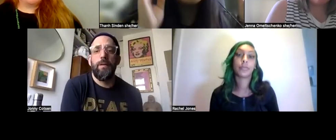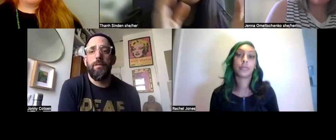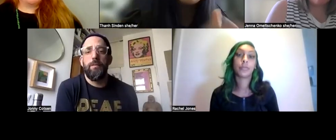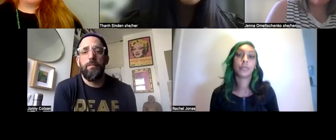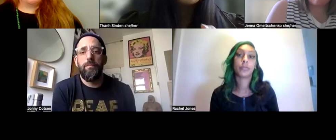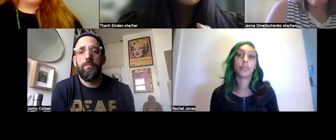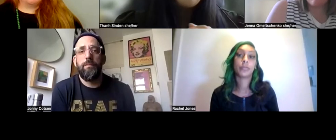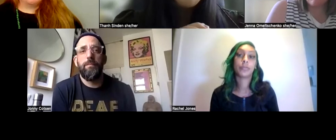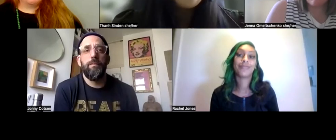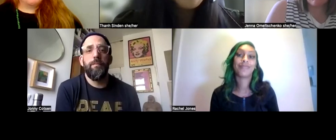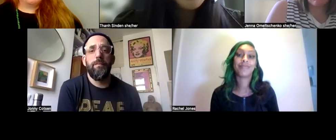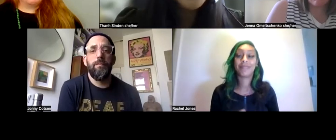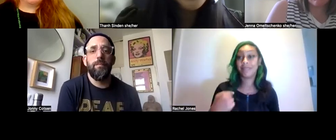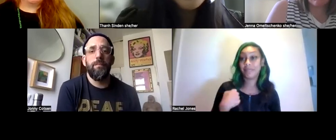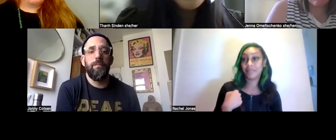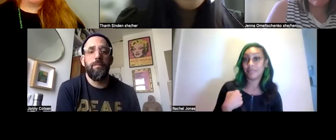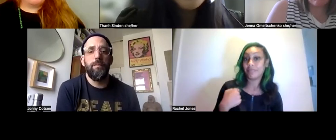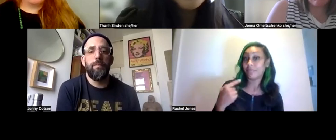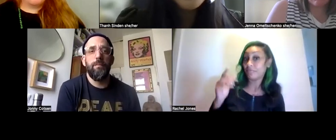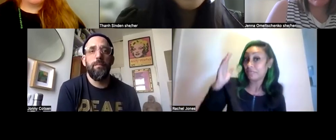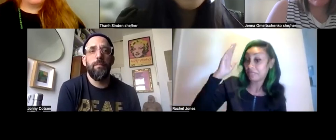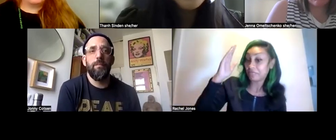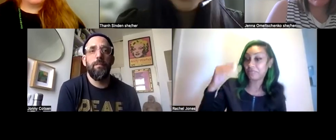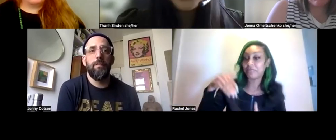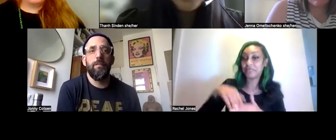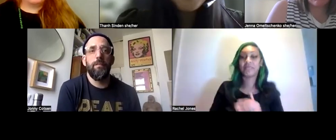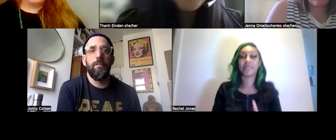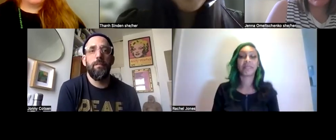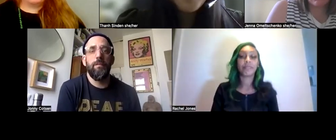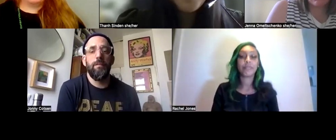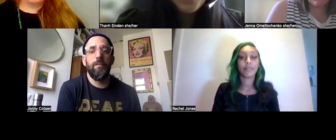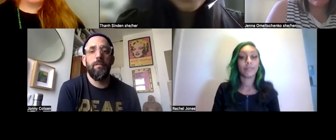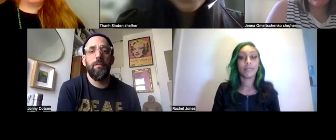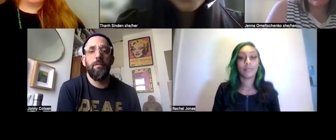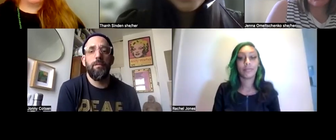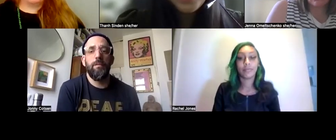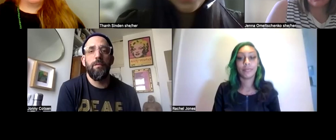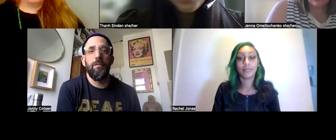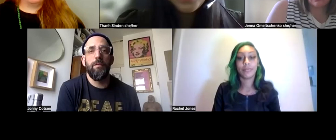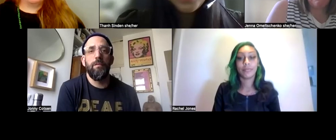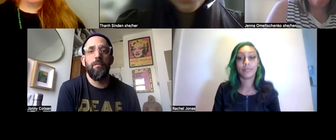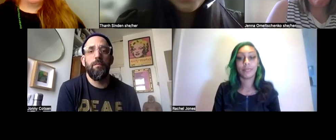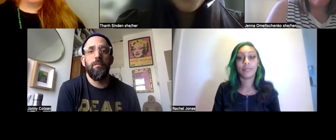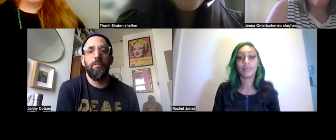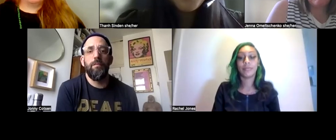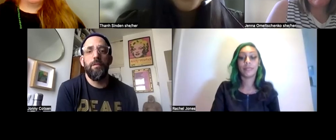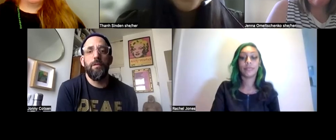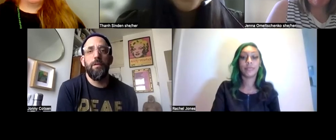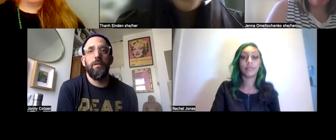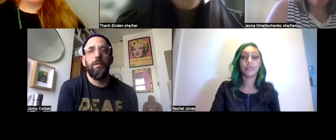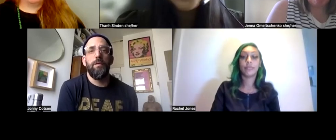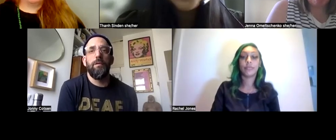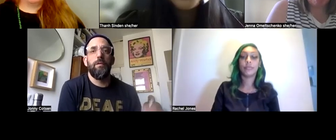Can I just jump in here first, Jodi? Yeah. Okay, I do it through my practice, and I think that